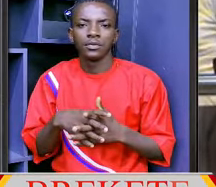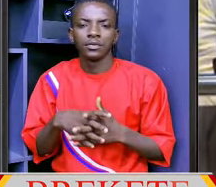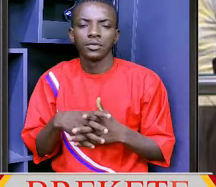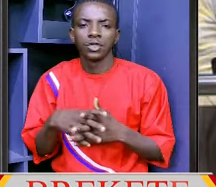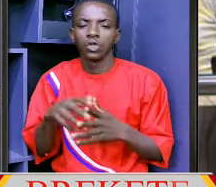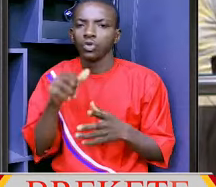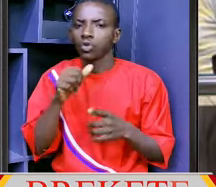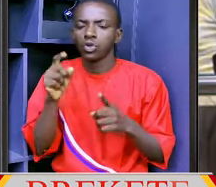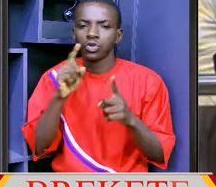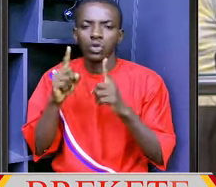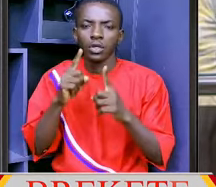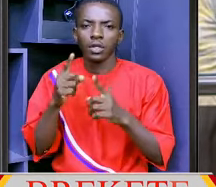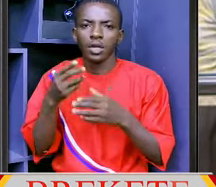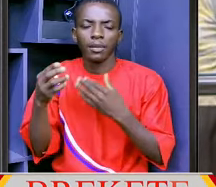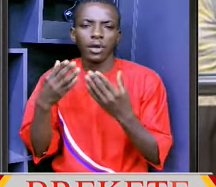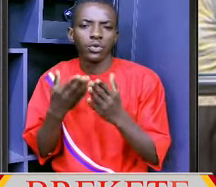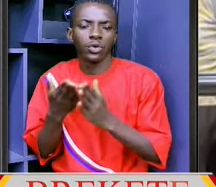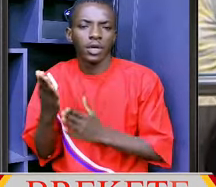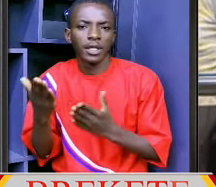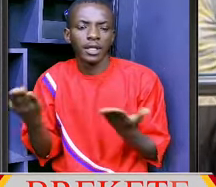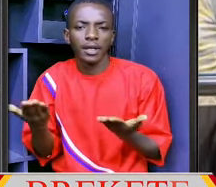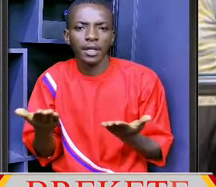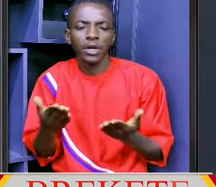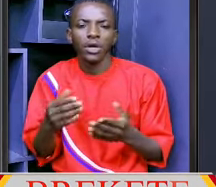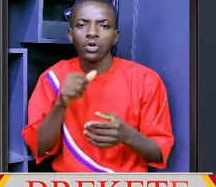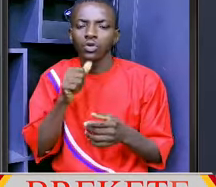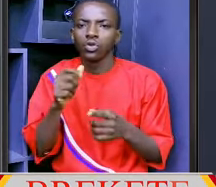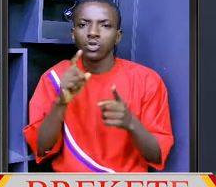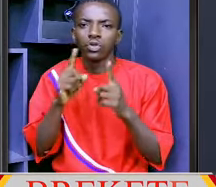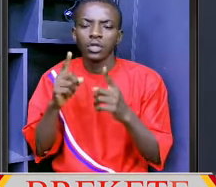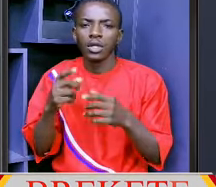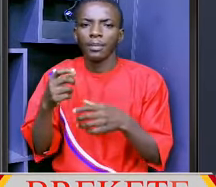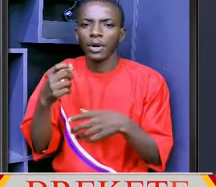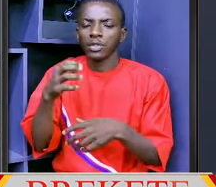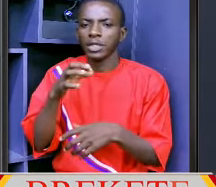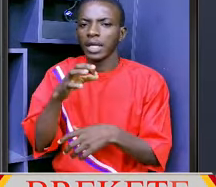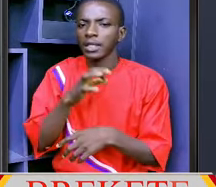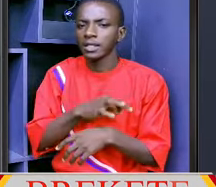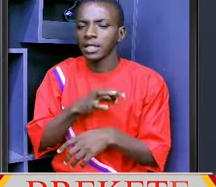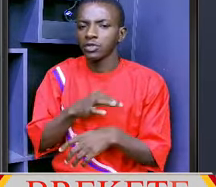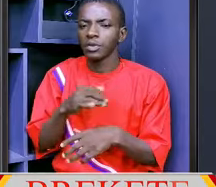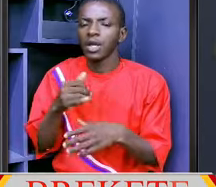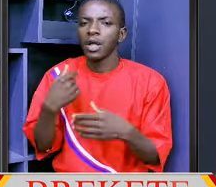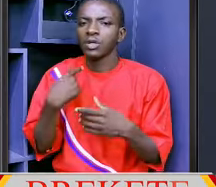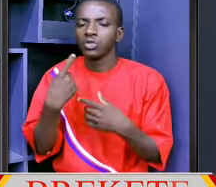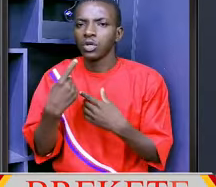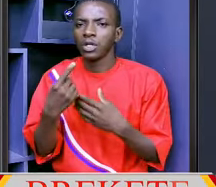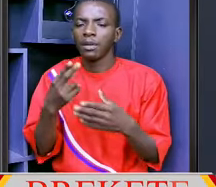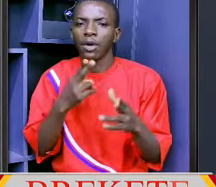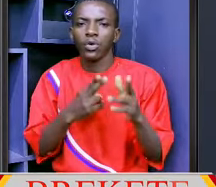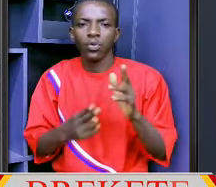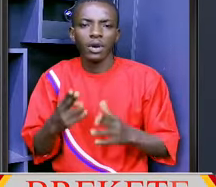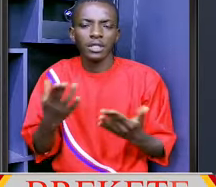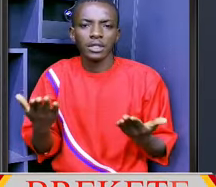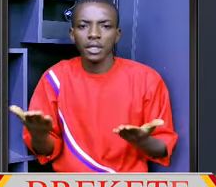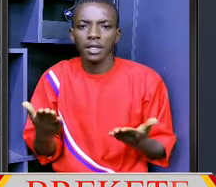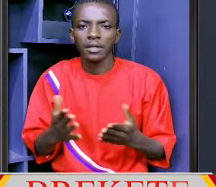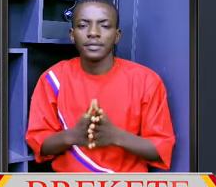We are not talking about right here. We are not talking about entitlements here. We are talking about humanity